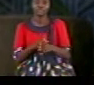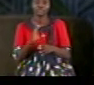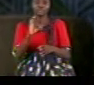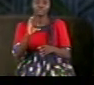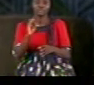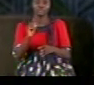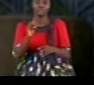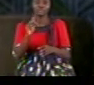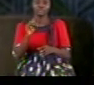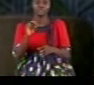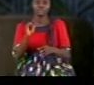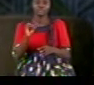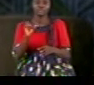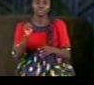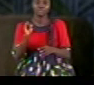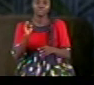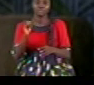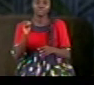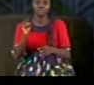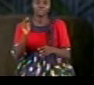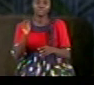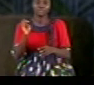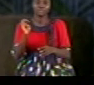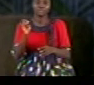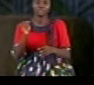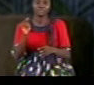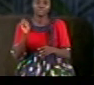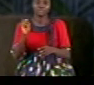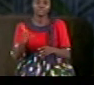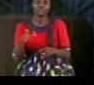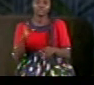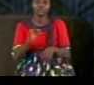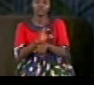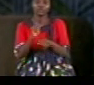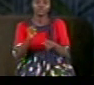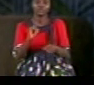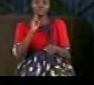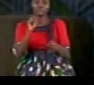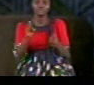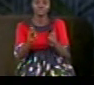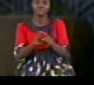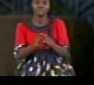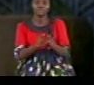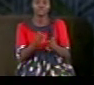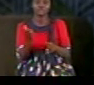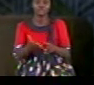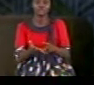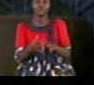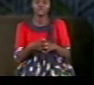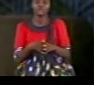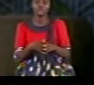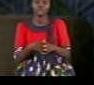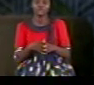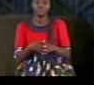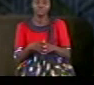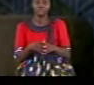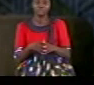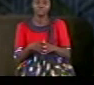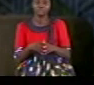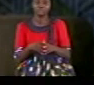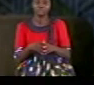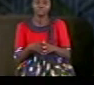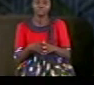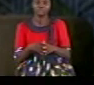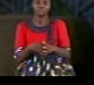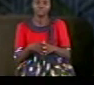have Honorable Joseph Obadaya, Commissioner of Culture and Tourism, is also here with us. God bless